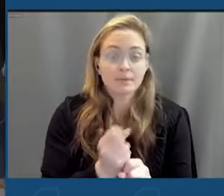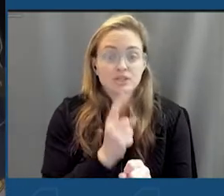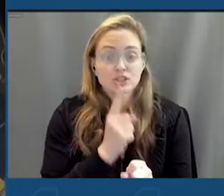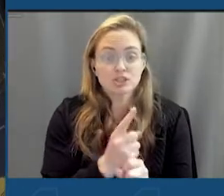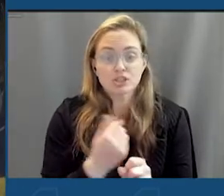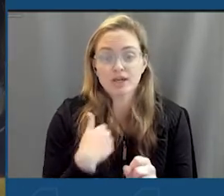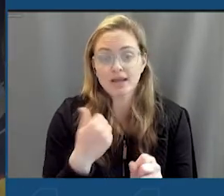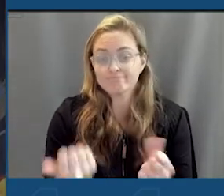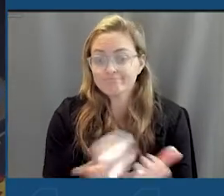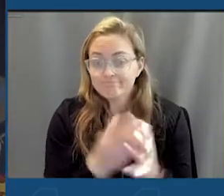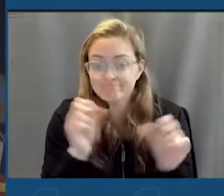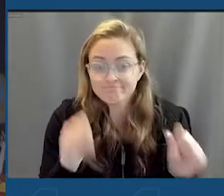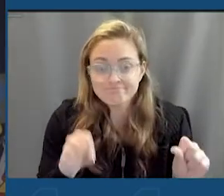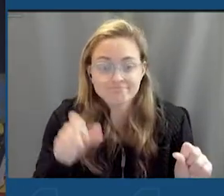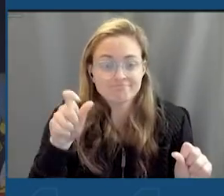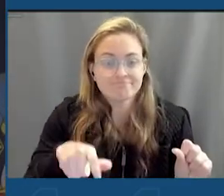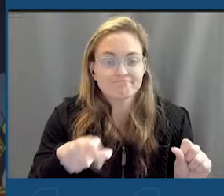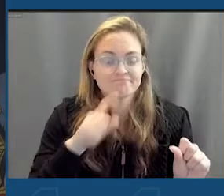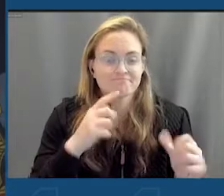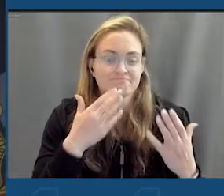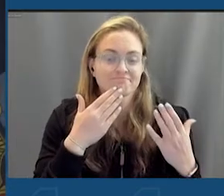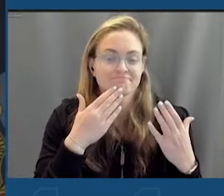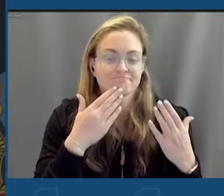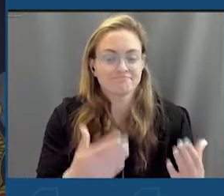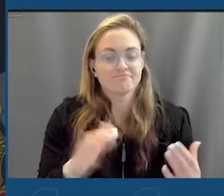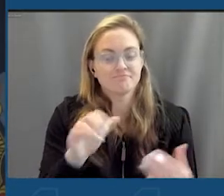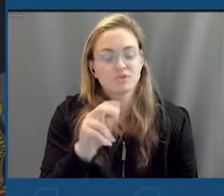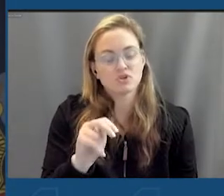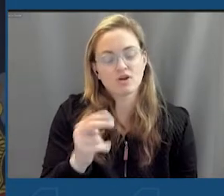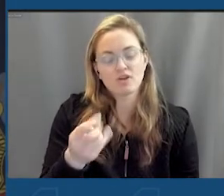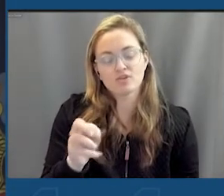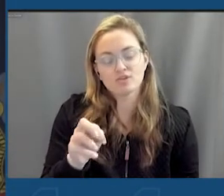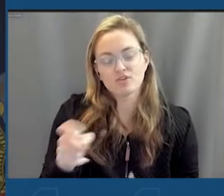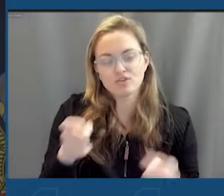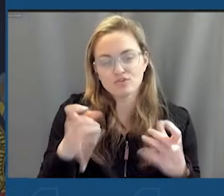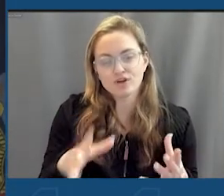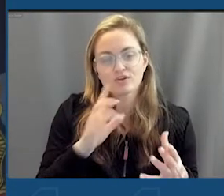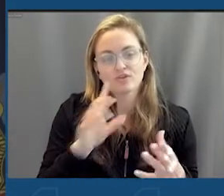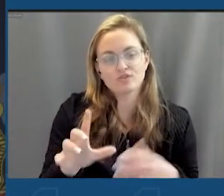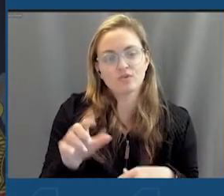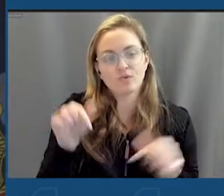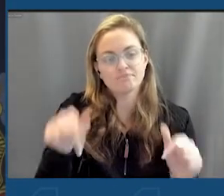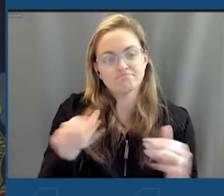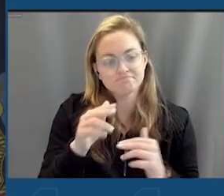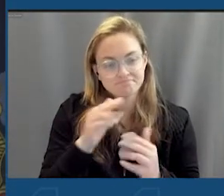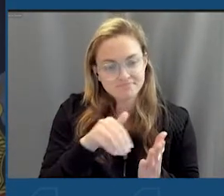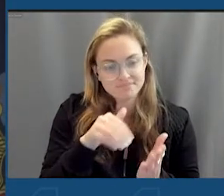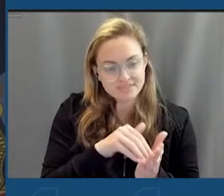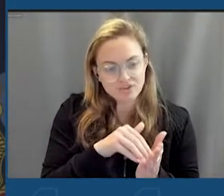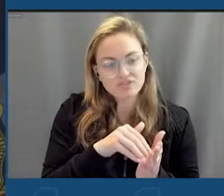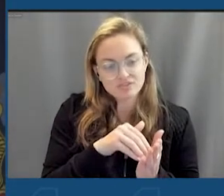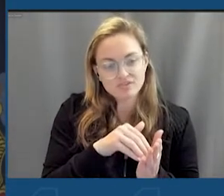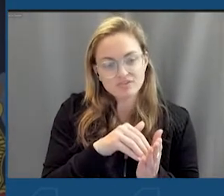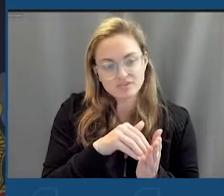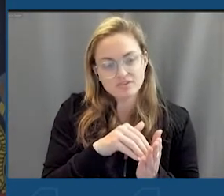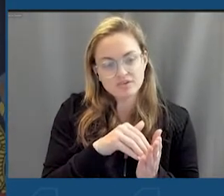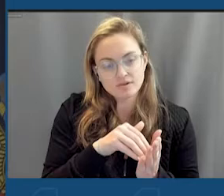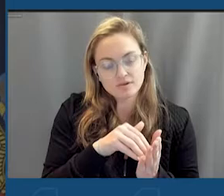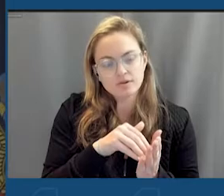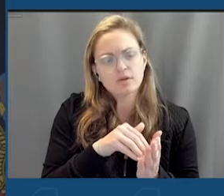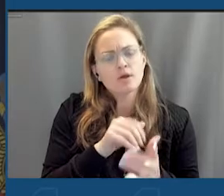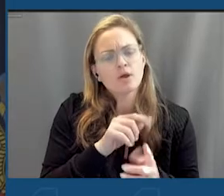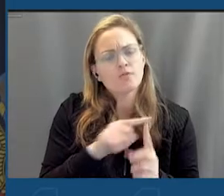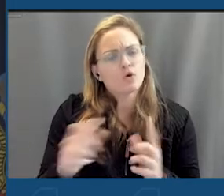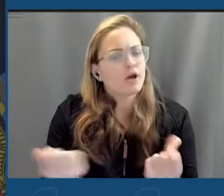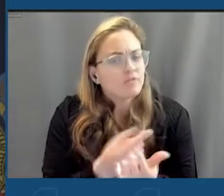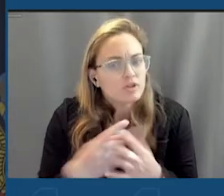the capability they need. So I want to thank John, the director of the Capital Region Crime Analysis Center, John Rager, and also for what you've done across